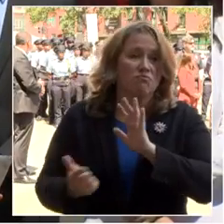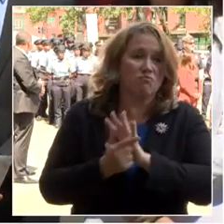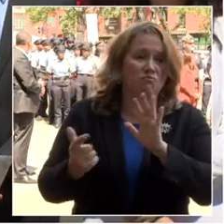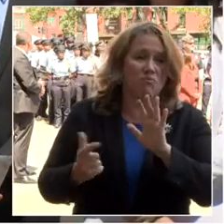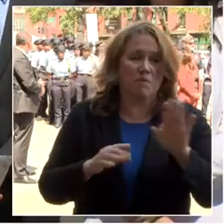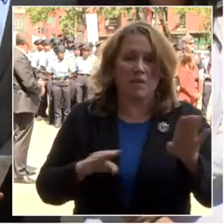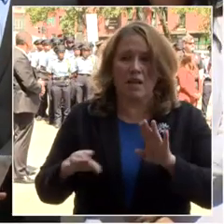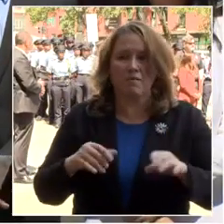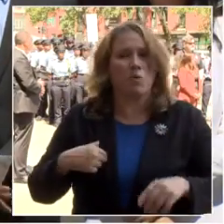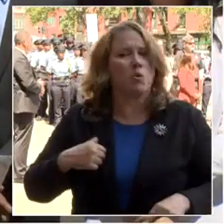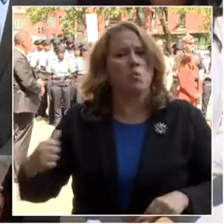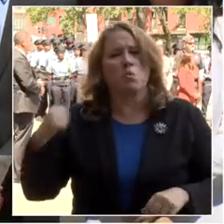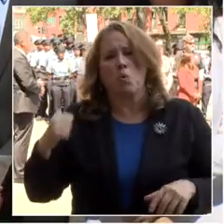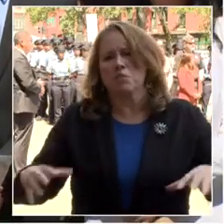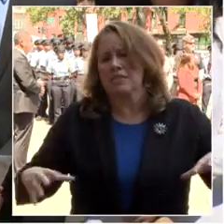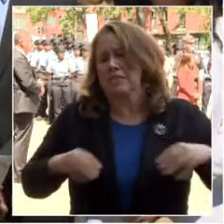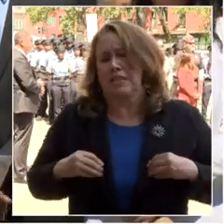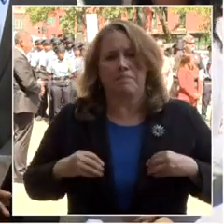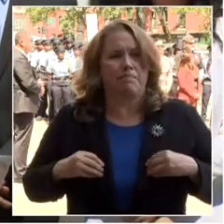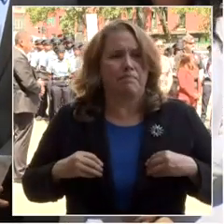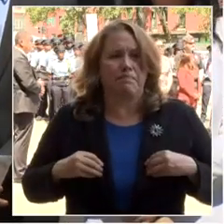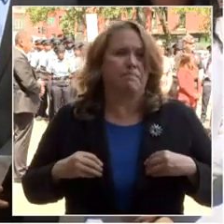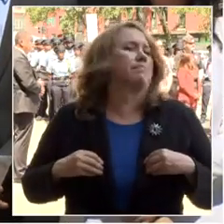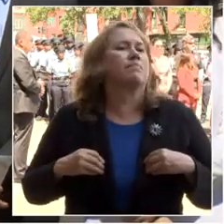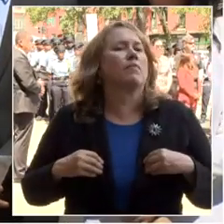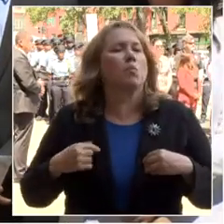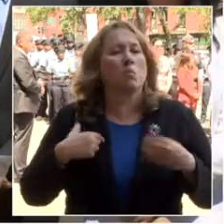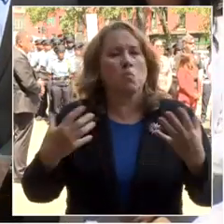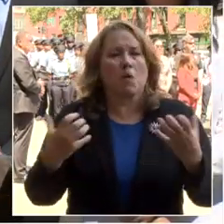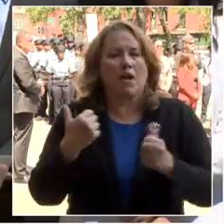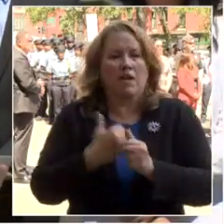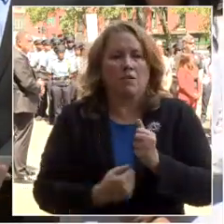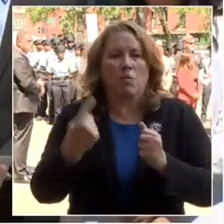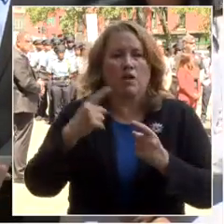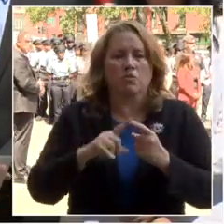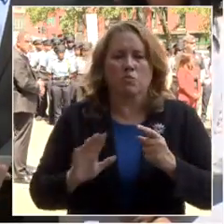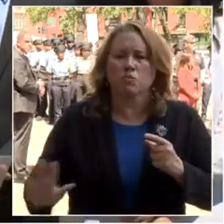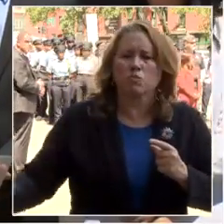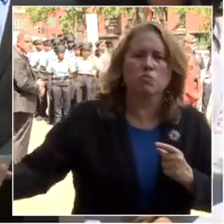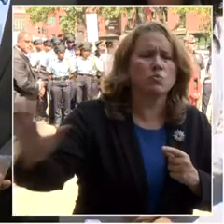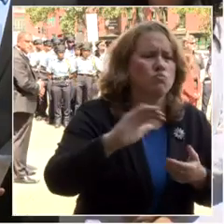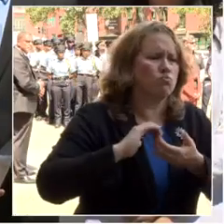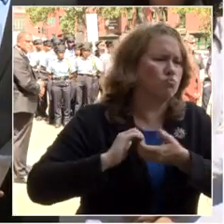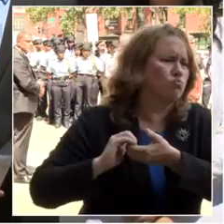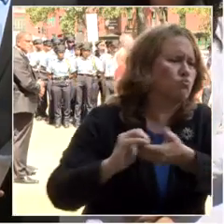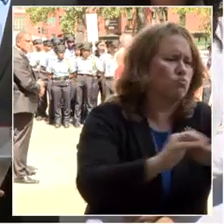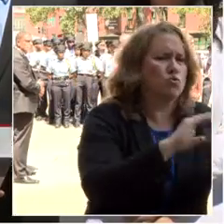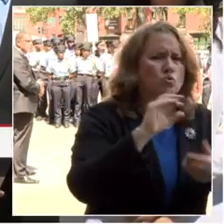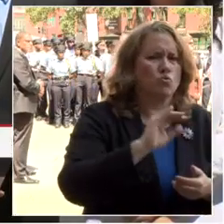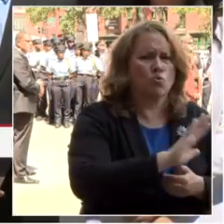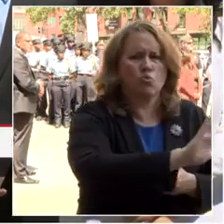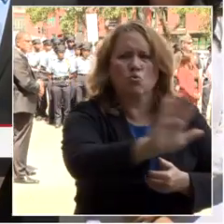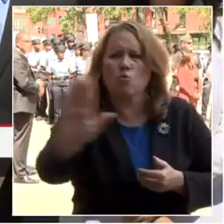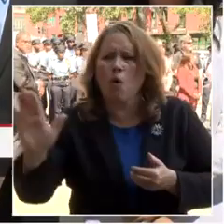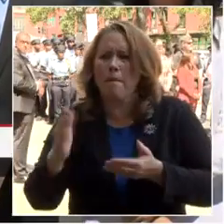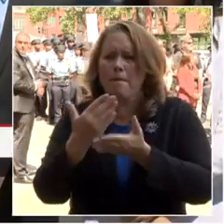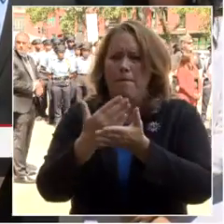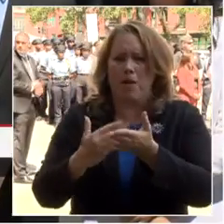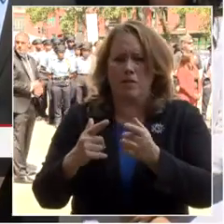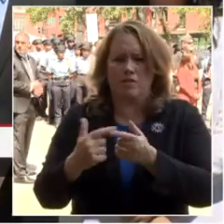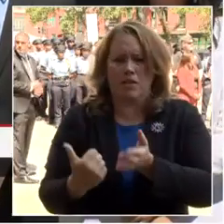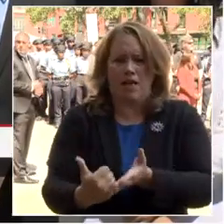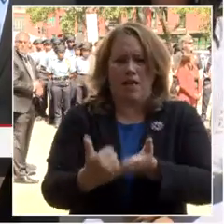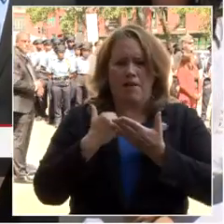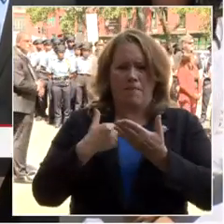need everyone, everywhere, to do what they can to help keep our city safe. Public safety is not